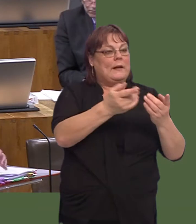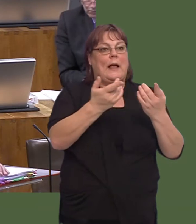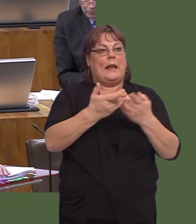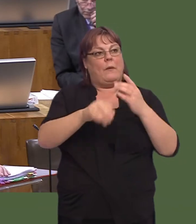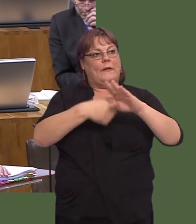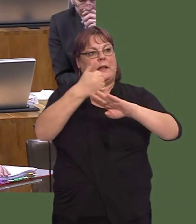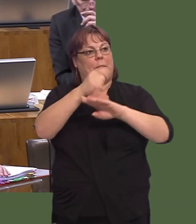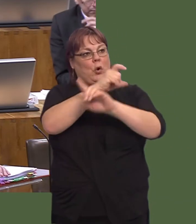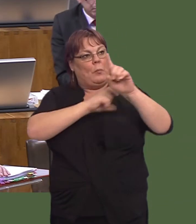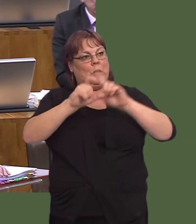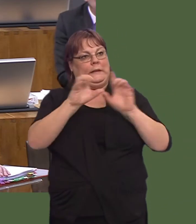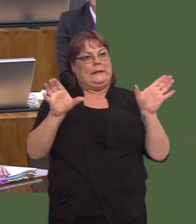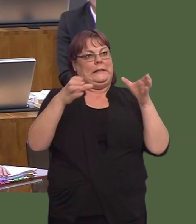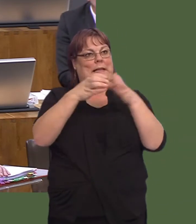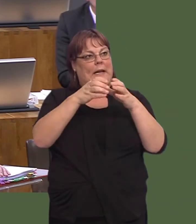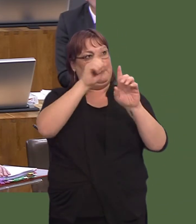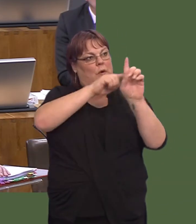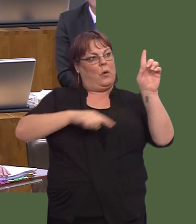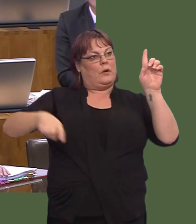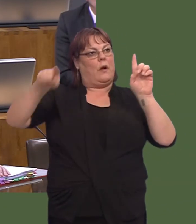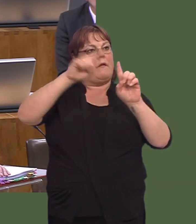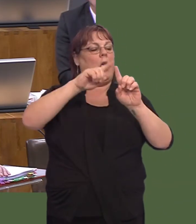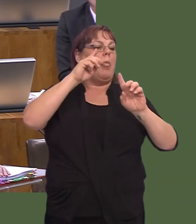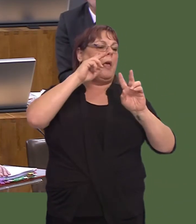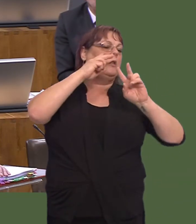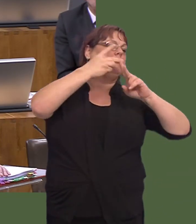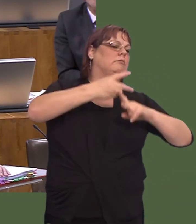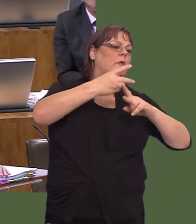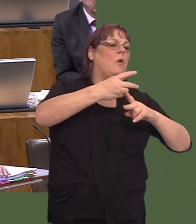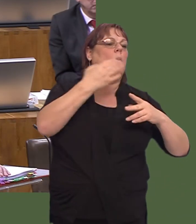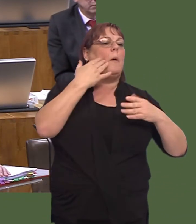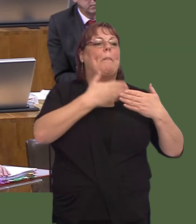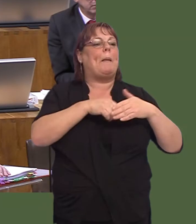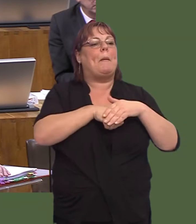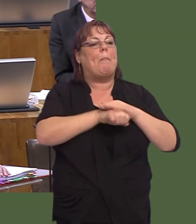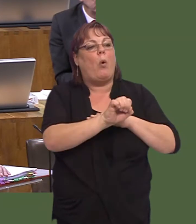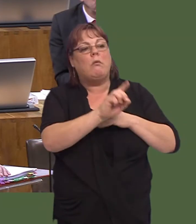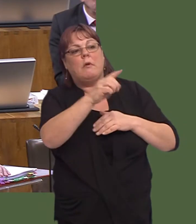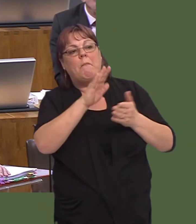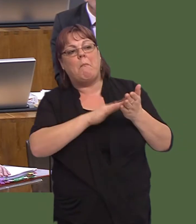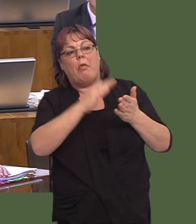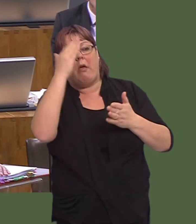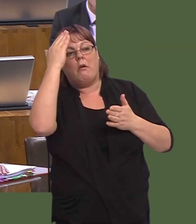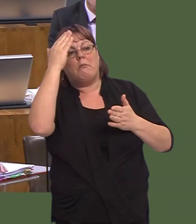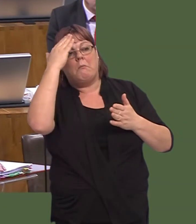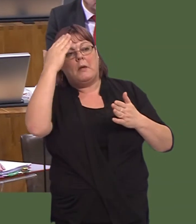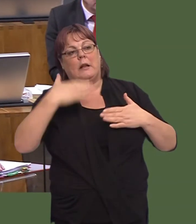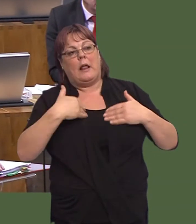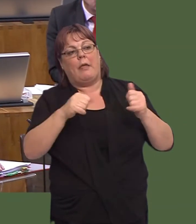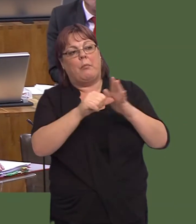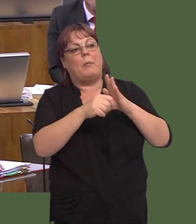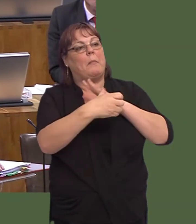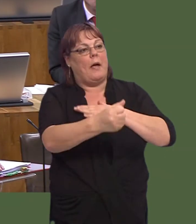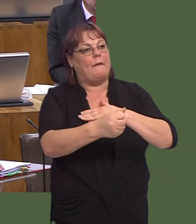teams across Wales, we're well placed to recognise severe postpartum mental ill health. The consensus is there's now sufficient demand to